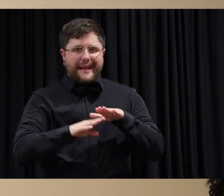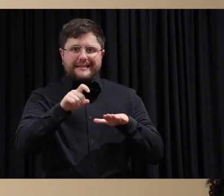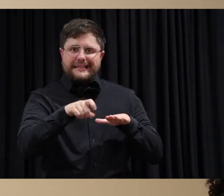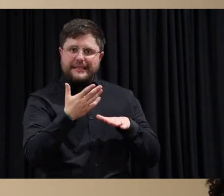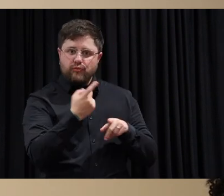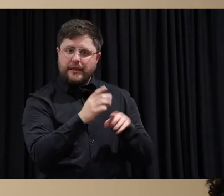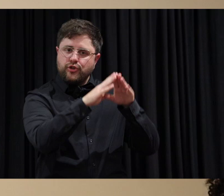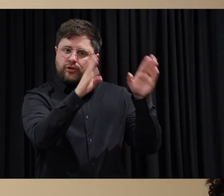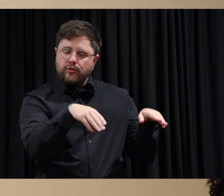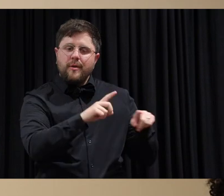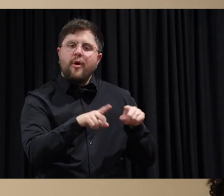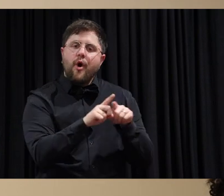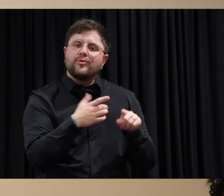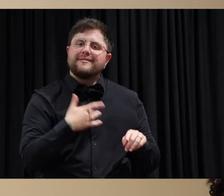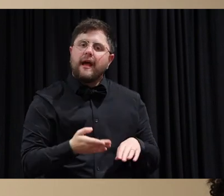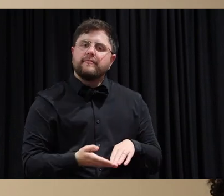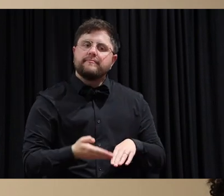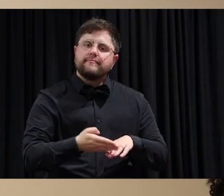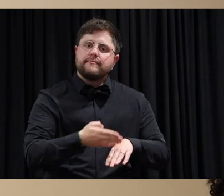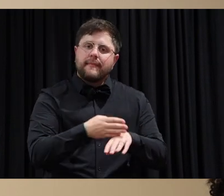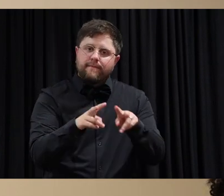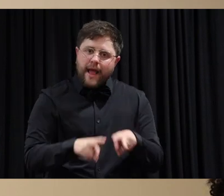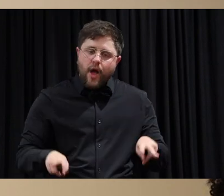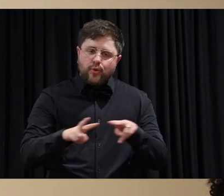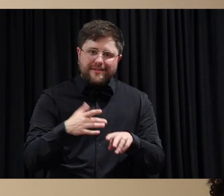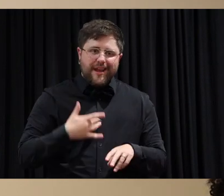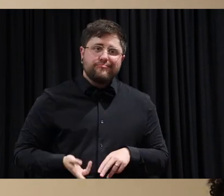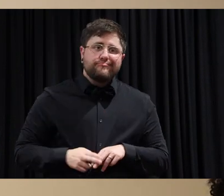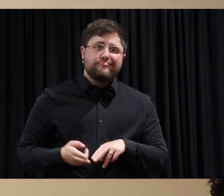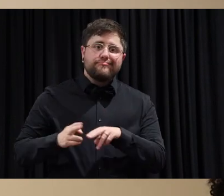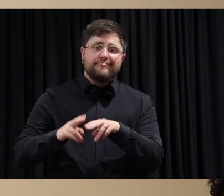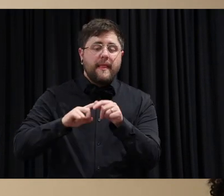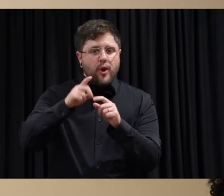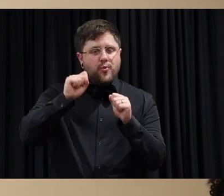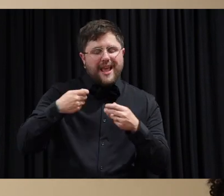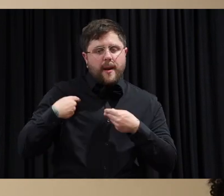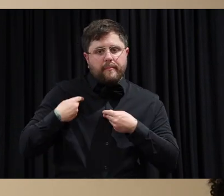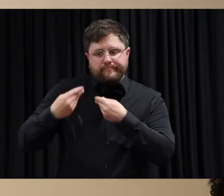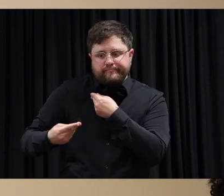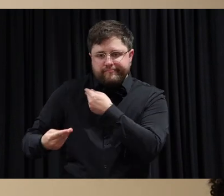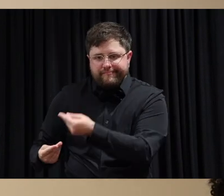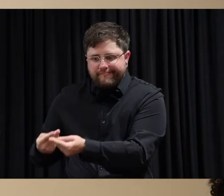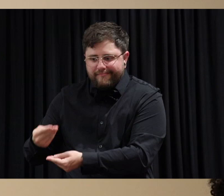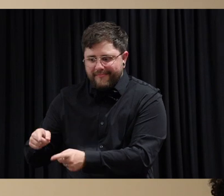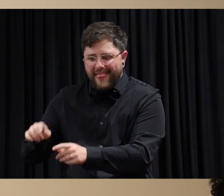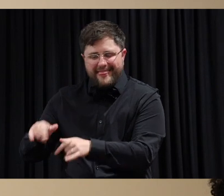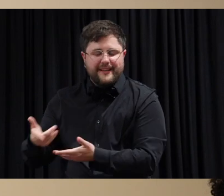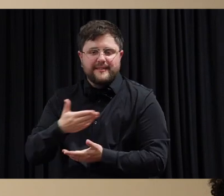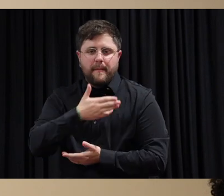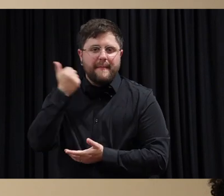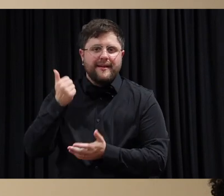also typically increases in value over time, and is one of the things that when you pass it down to the next generation has the most, call it tax advantageous